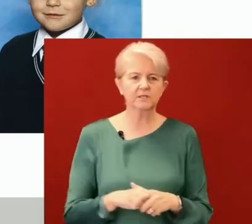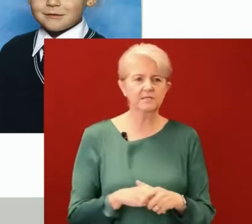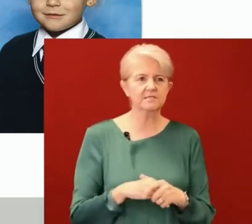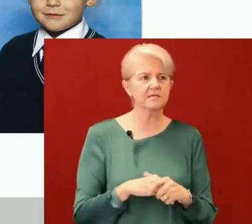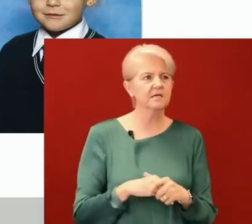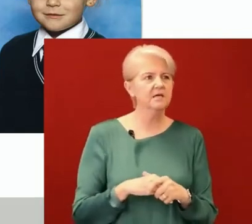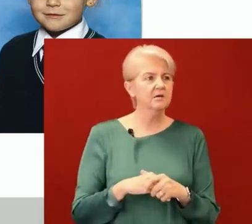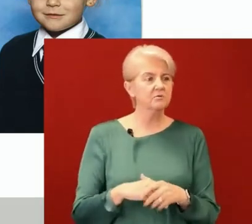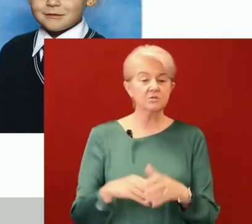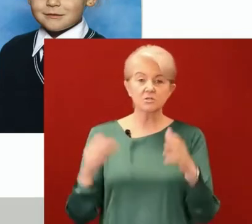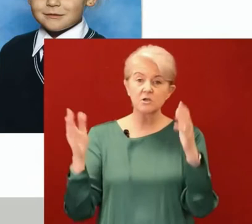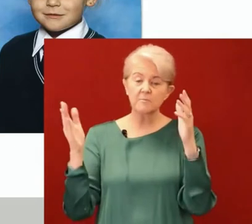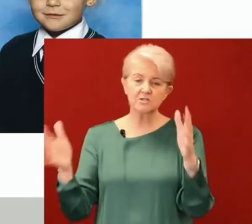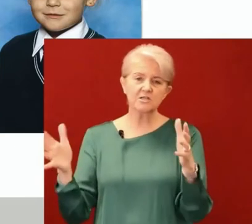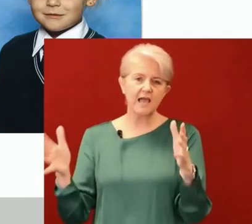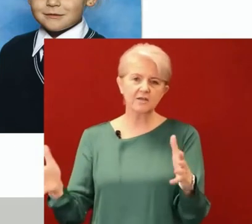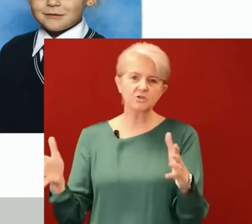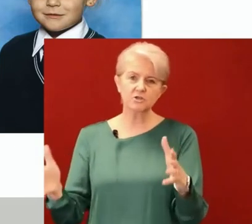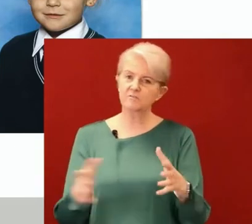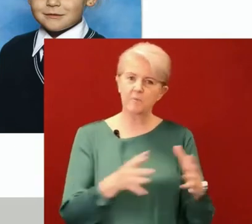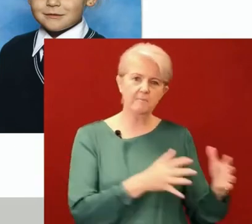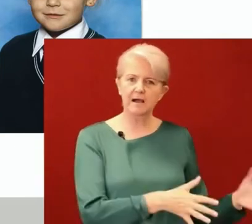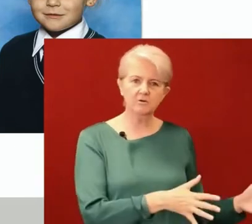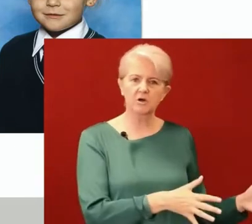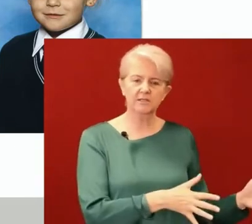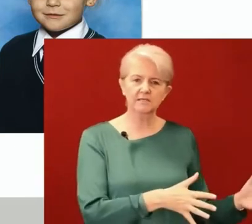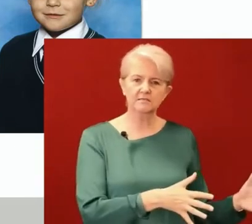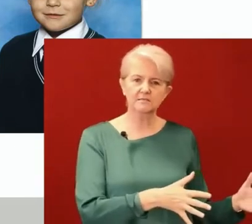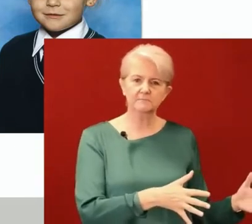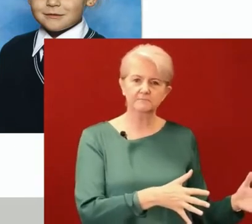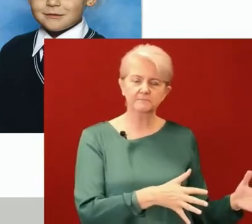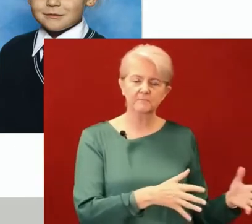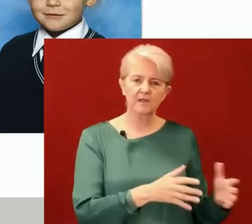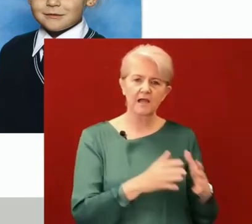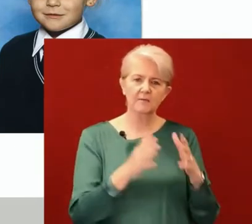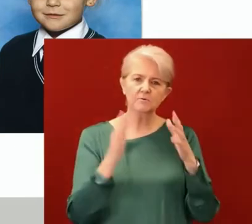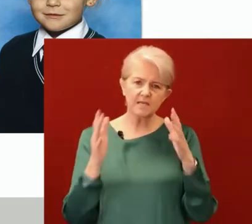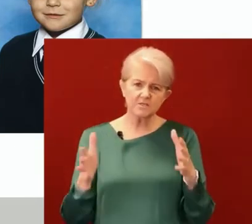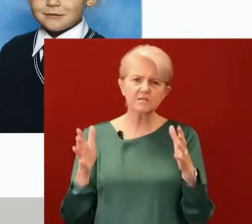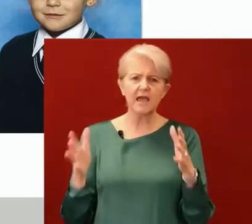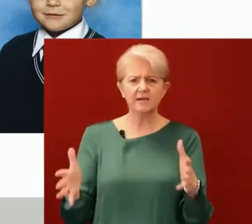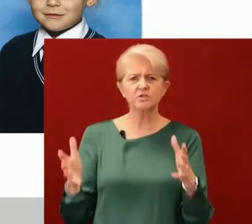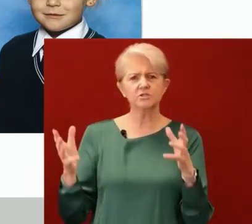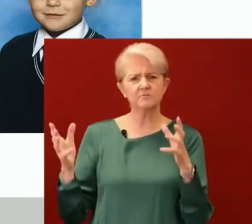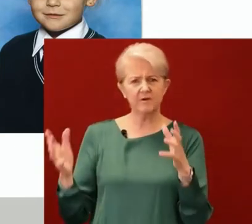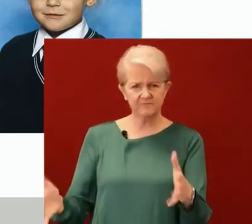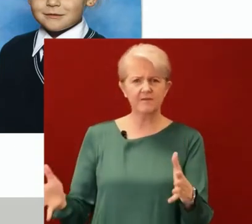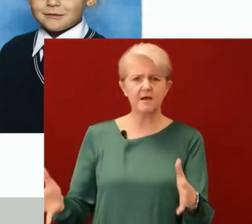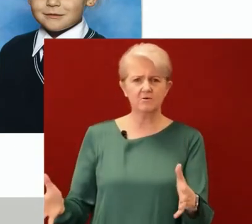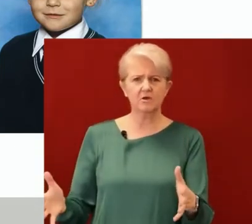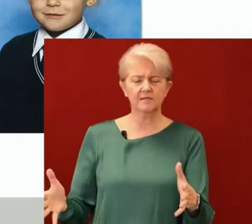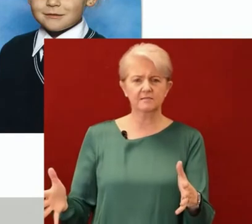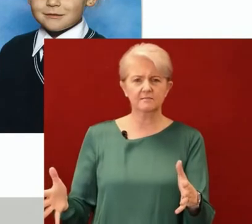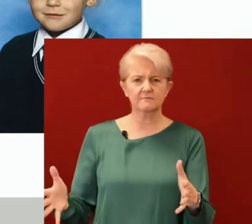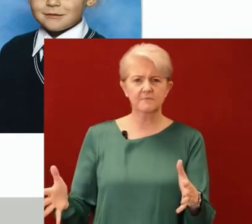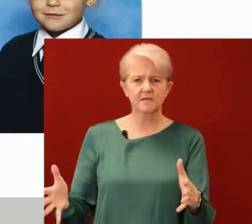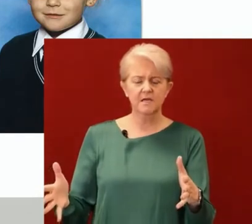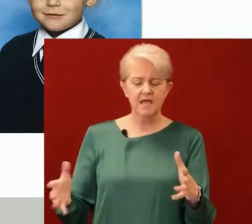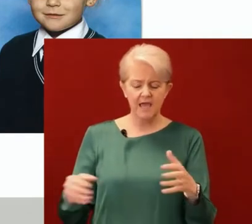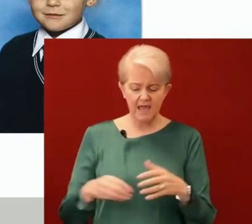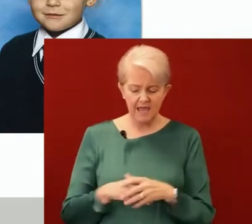operational policing was not so much the attitudes of my male colleagues. It was actually the attitudes of my female